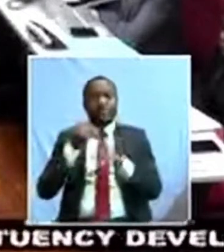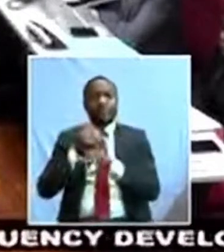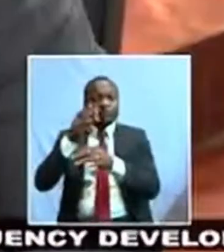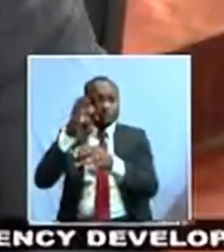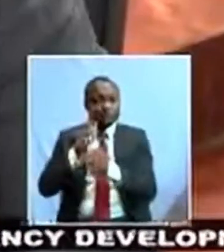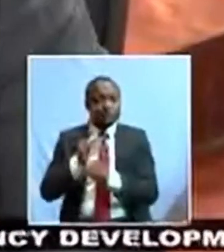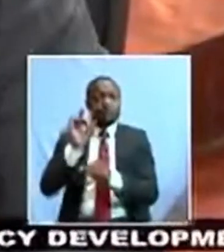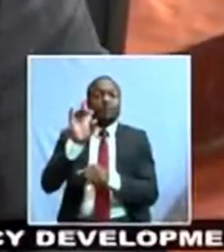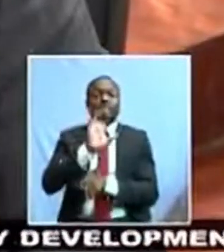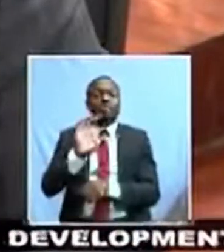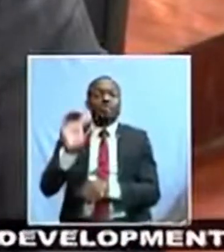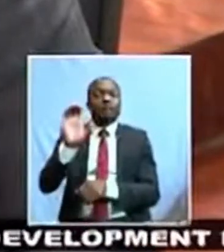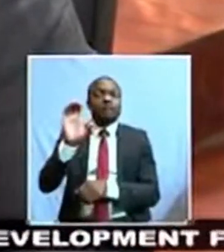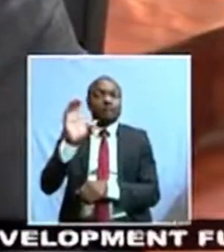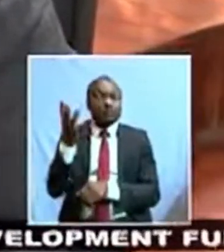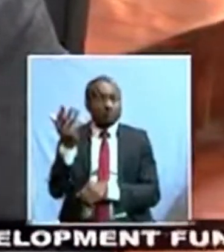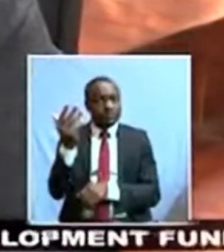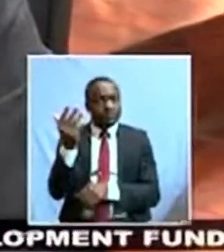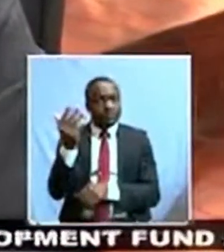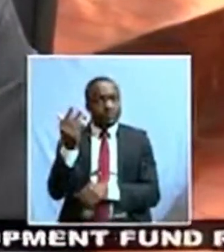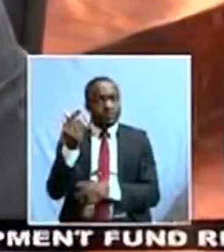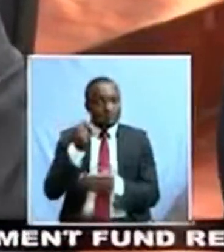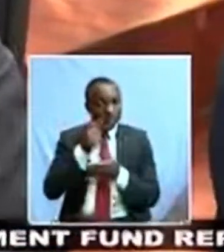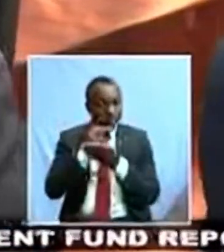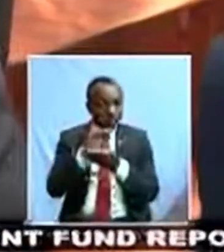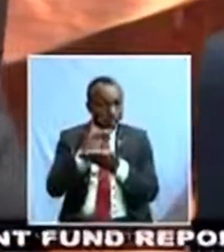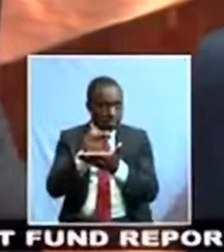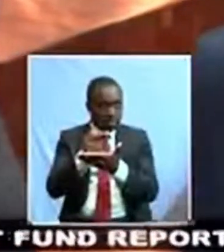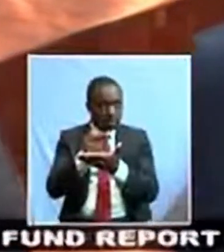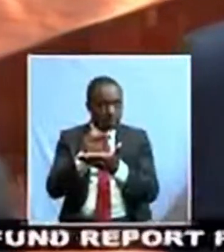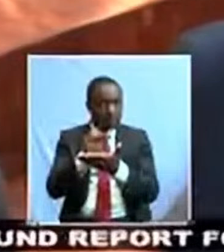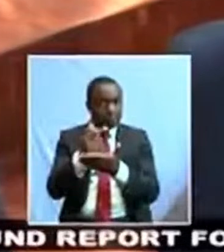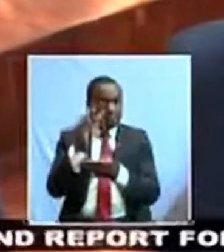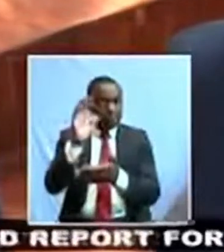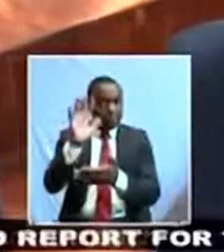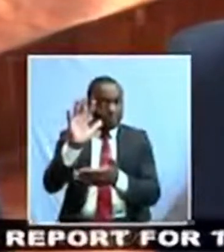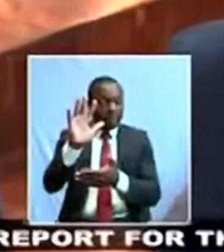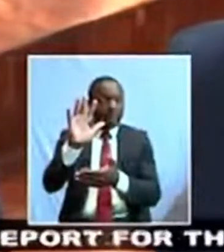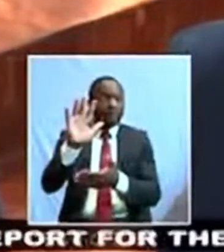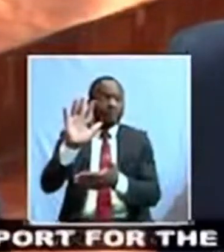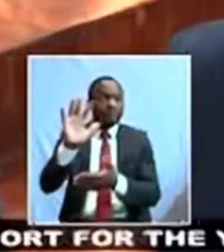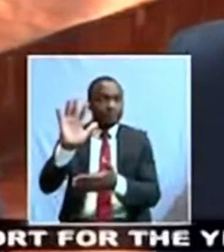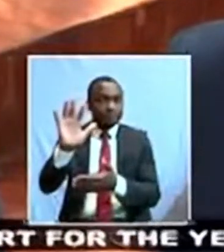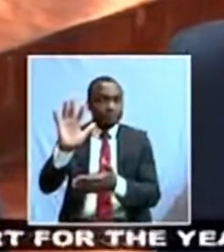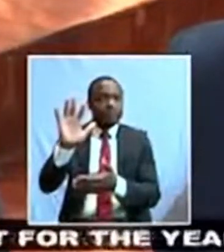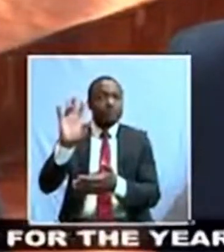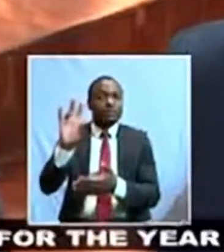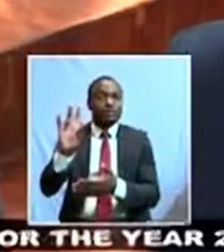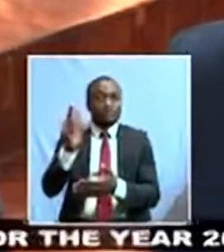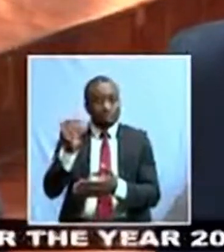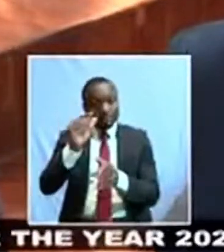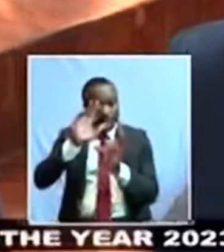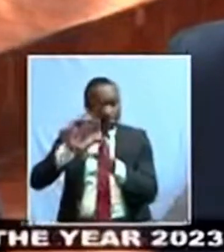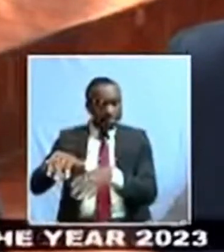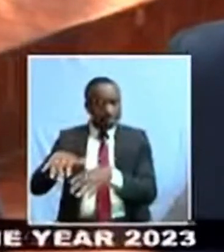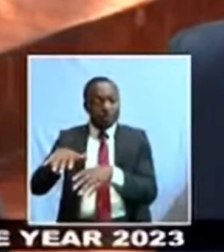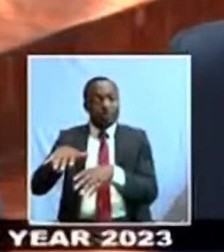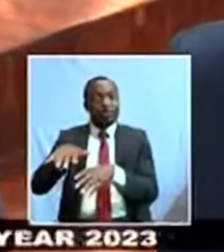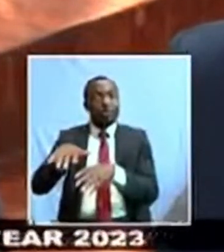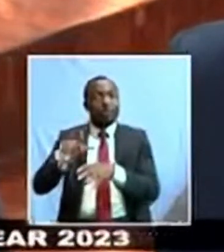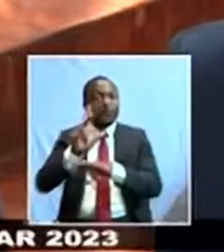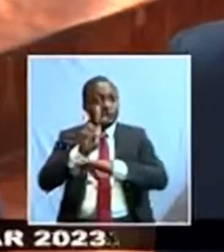the 815 as equalization fund, and then 557 was the monies which remained for the capital projects for the